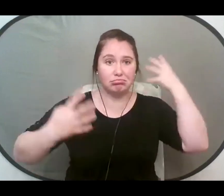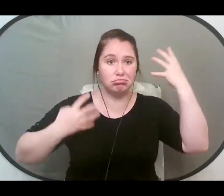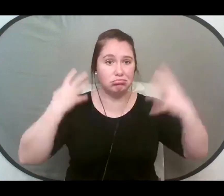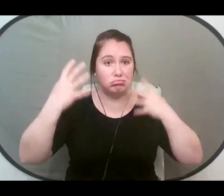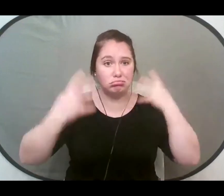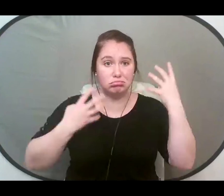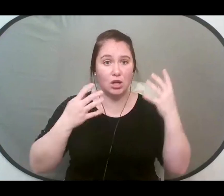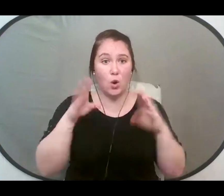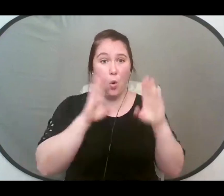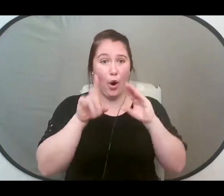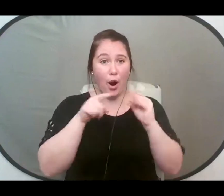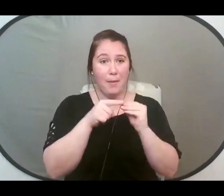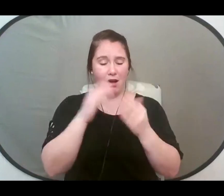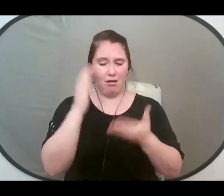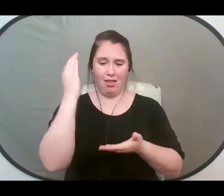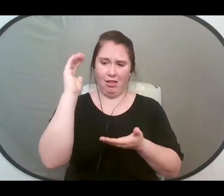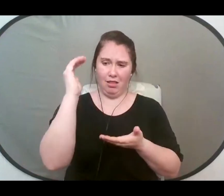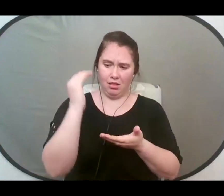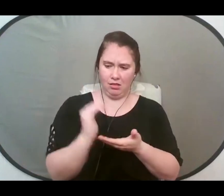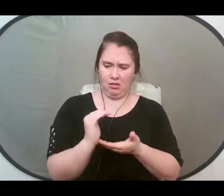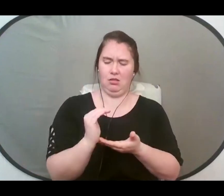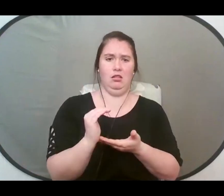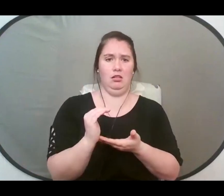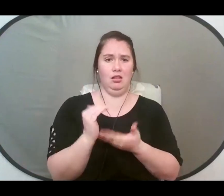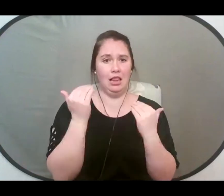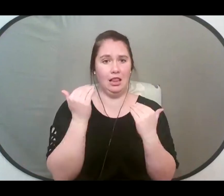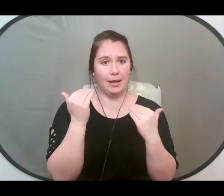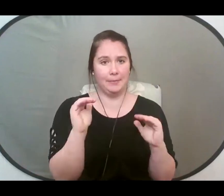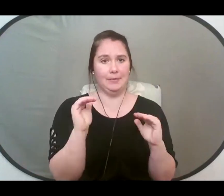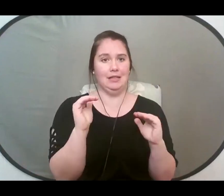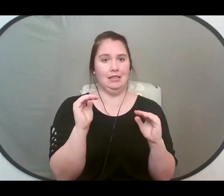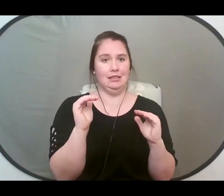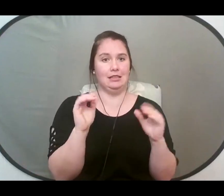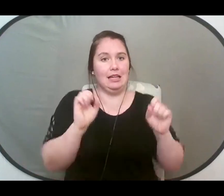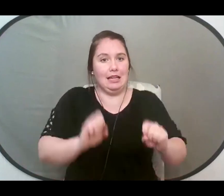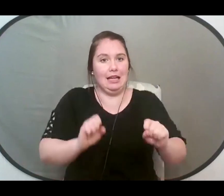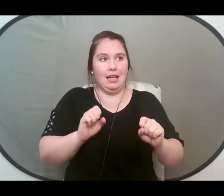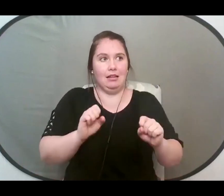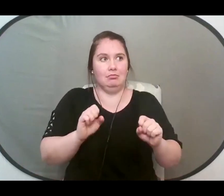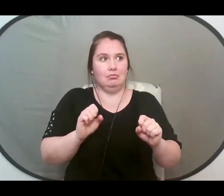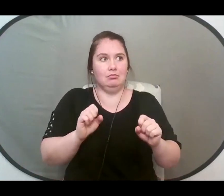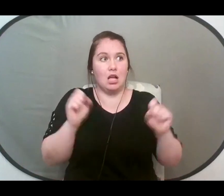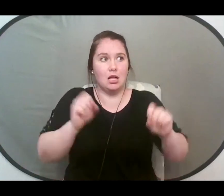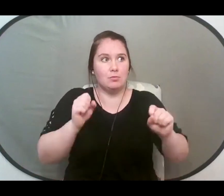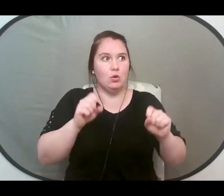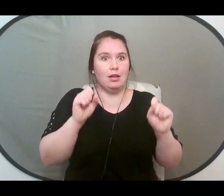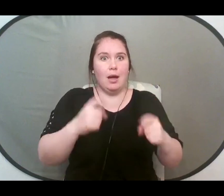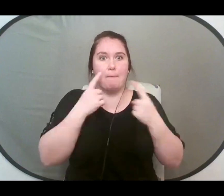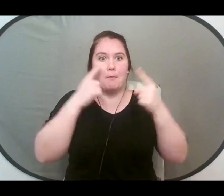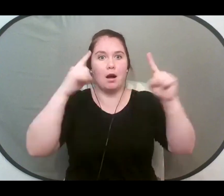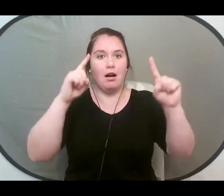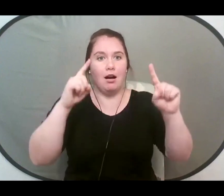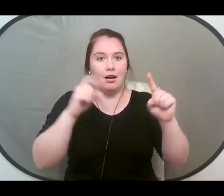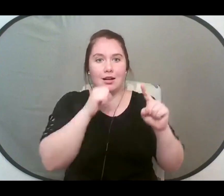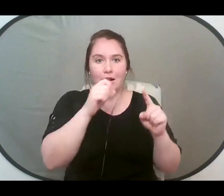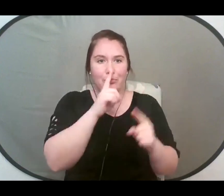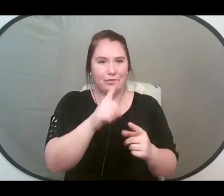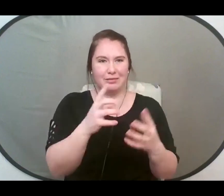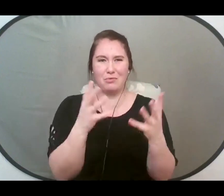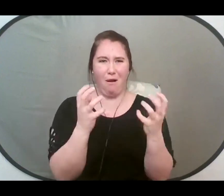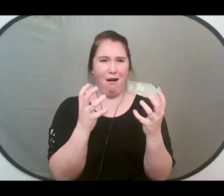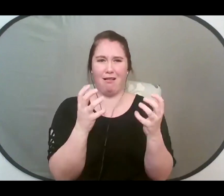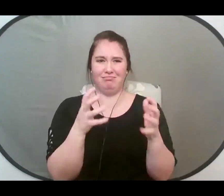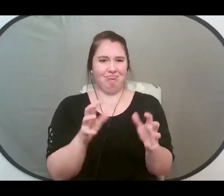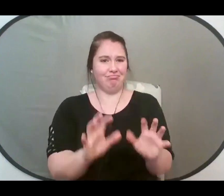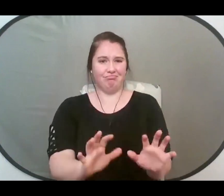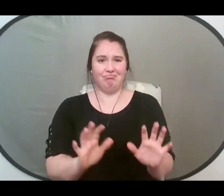worry about limiting what it can, limiting what can actually be achieved and not ending up with what is truly wanted. So that kind of